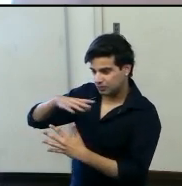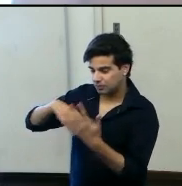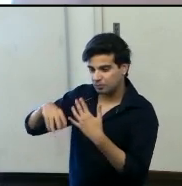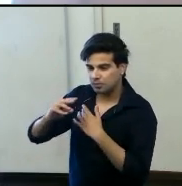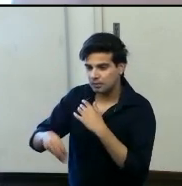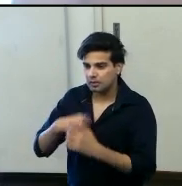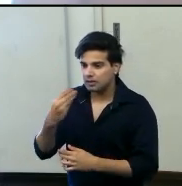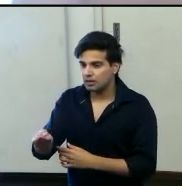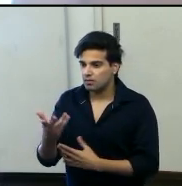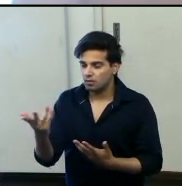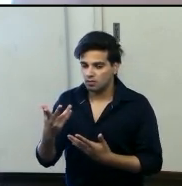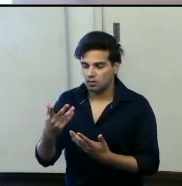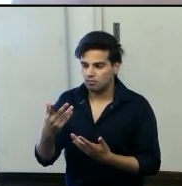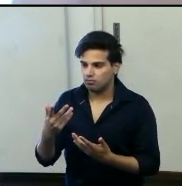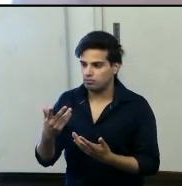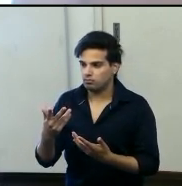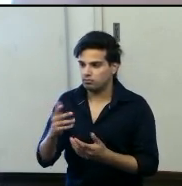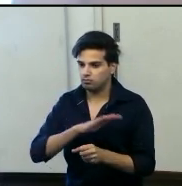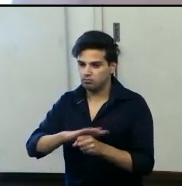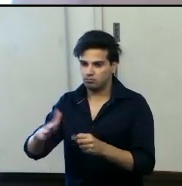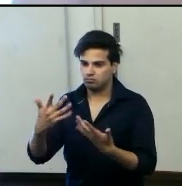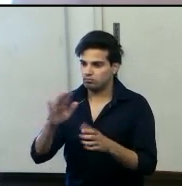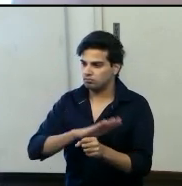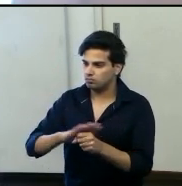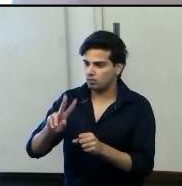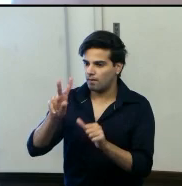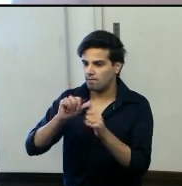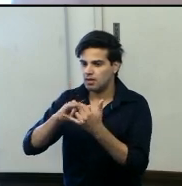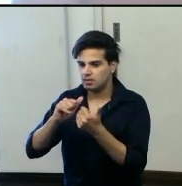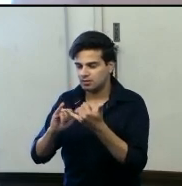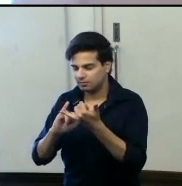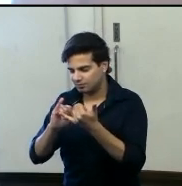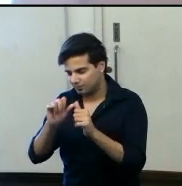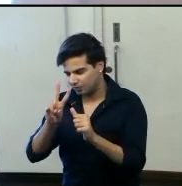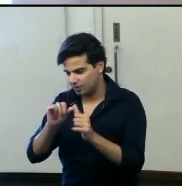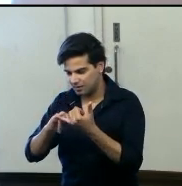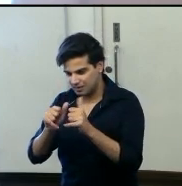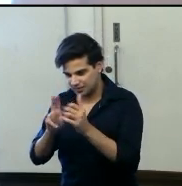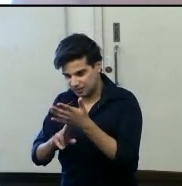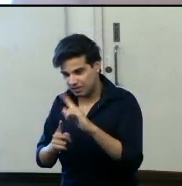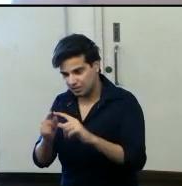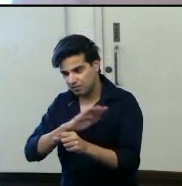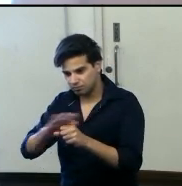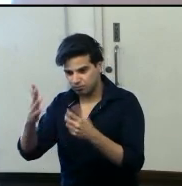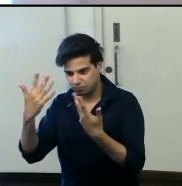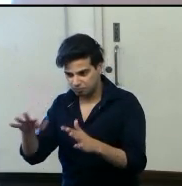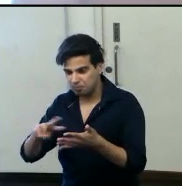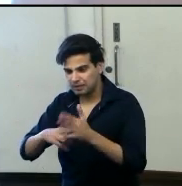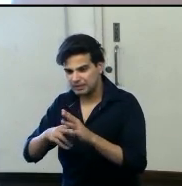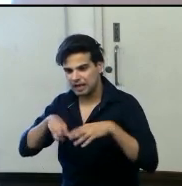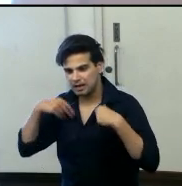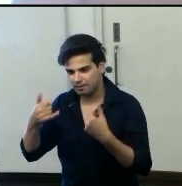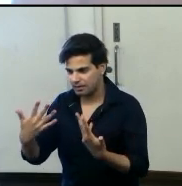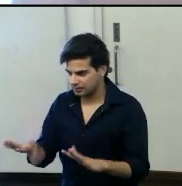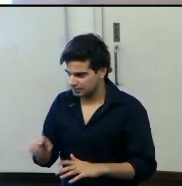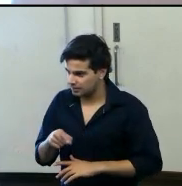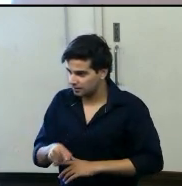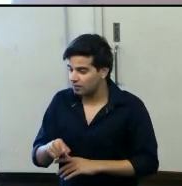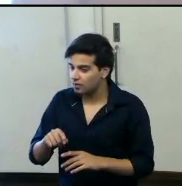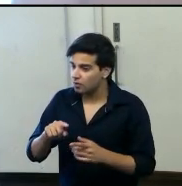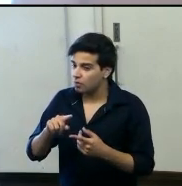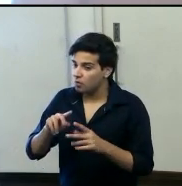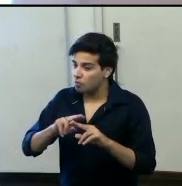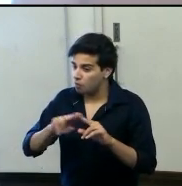the bali of Vasanta Ritu by the Shishira, and the